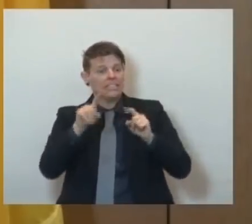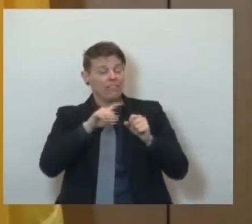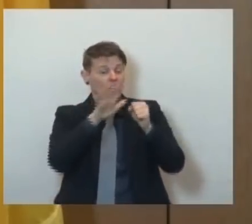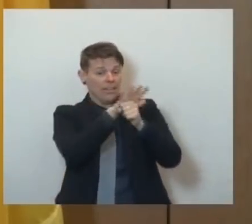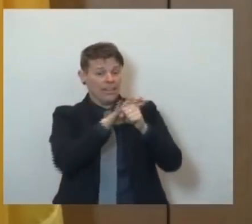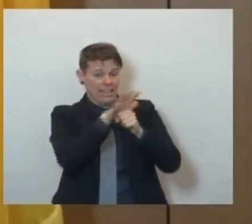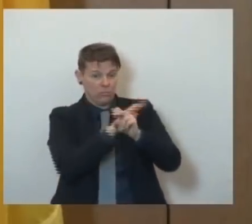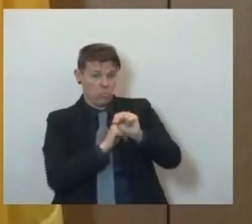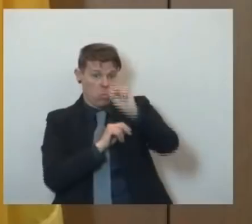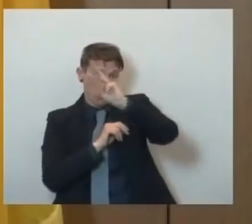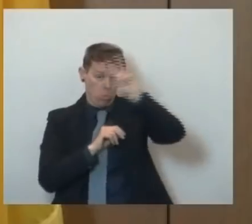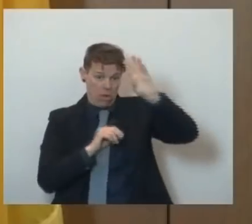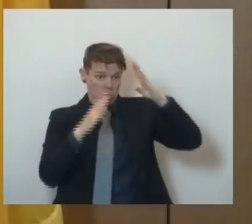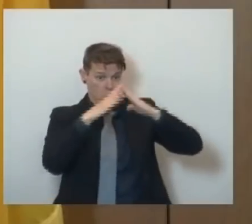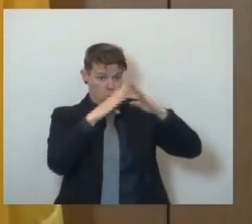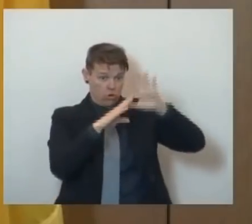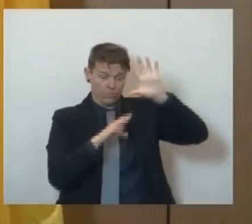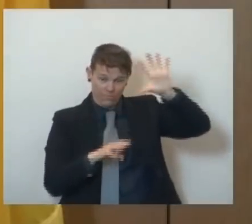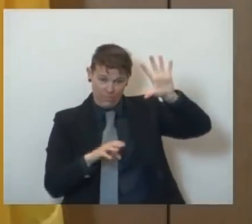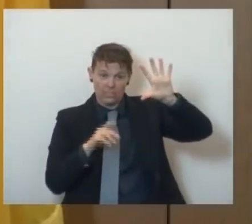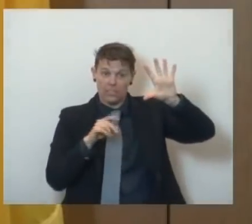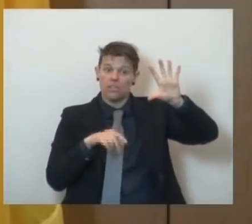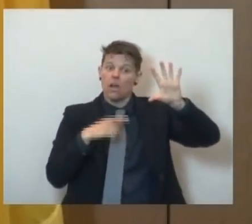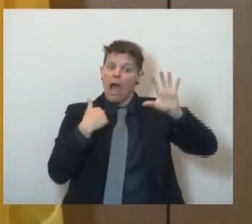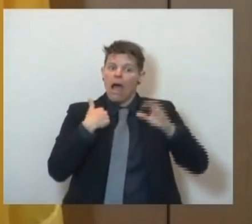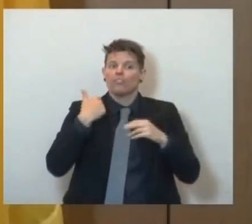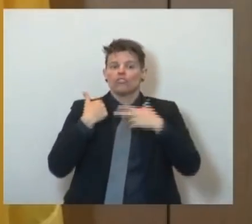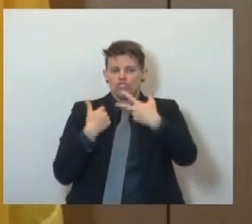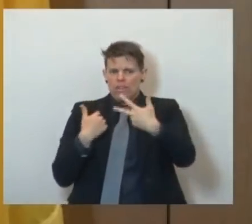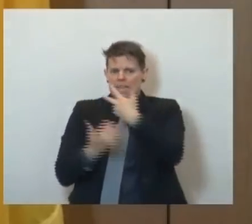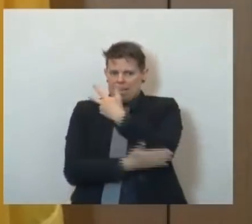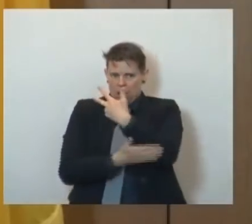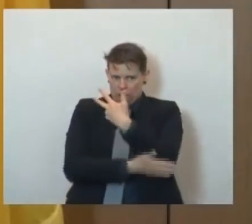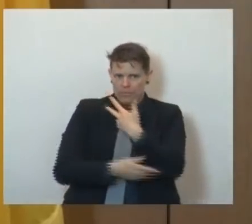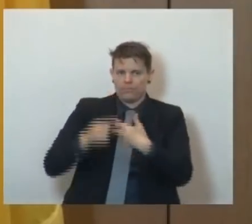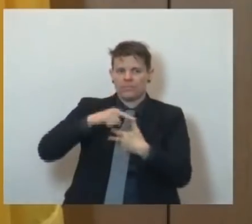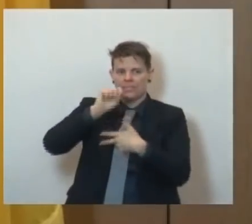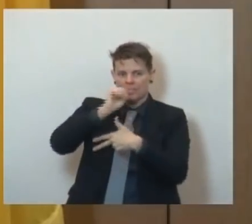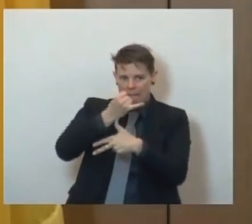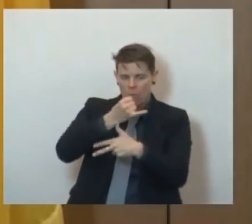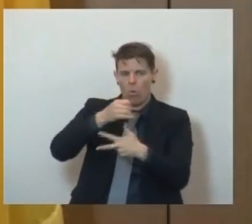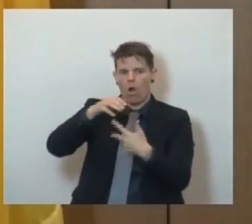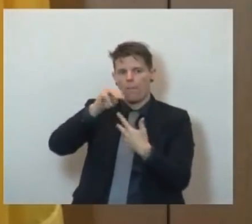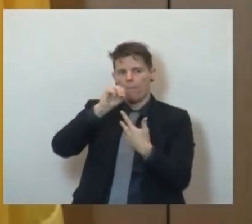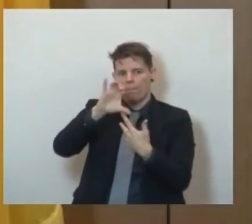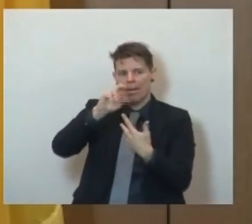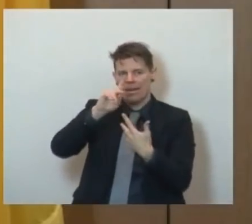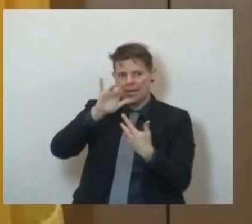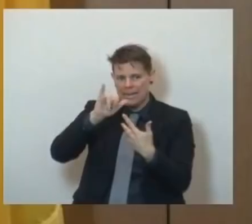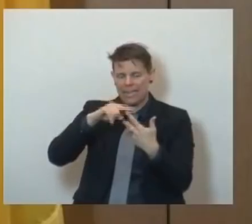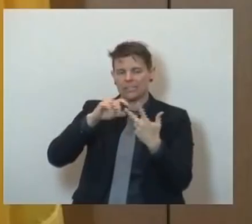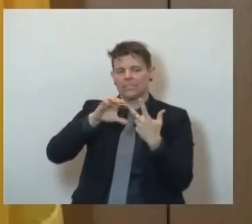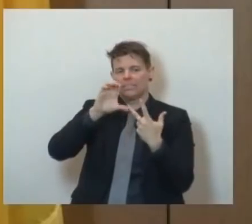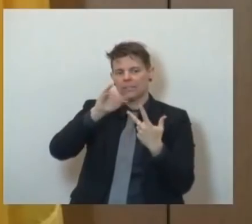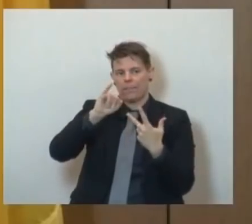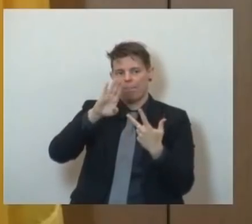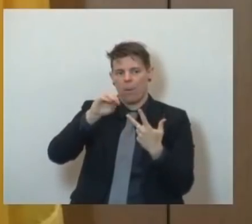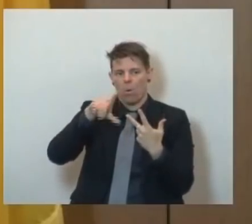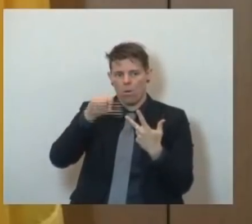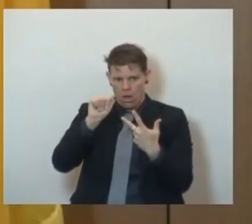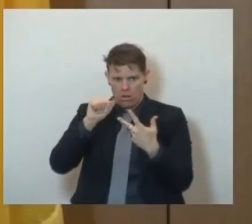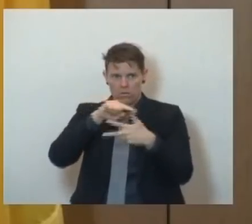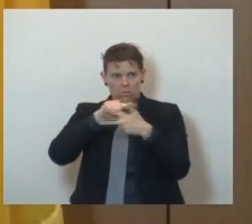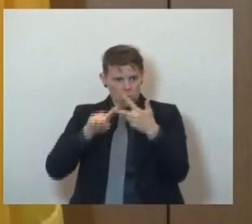of the state, those counties, those 3 counties in particular, San Juan, McKinley, and Cibola. We are getting requests,